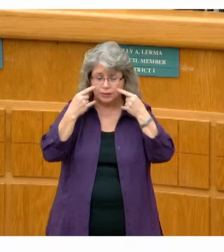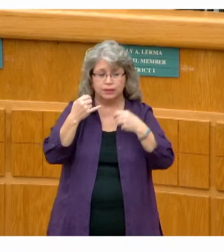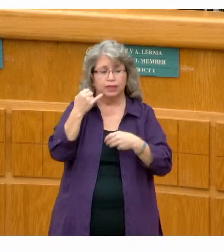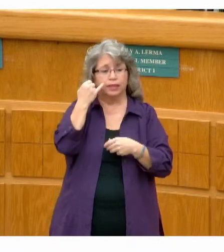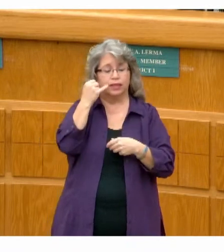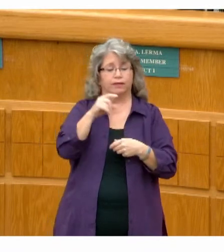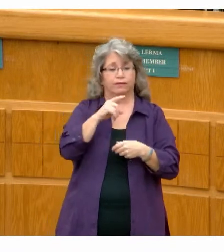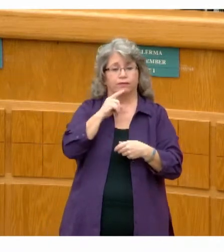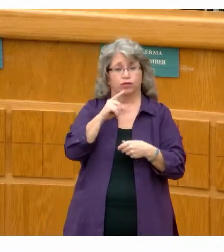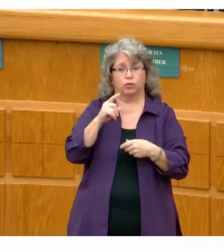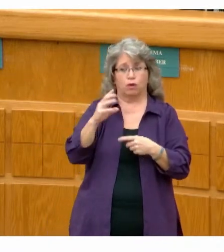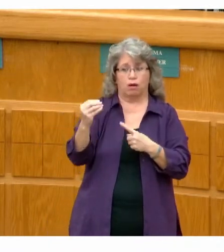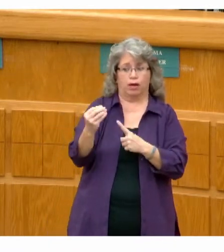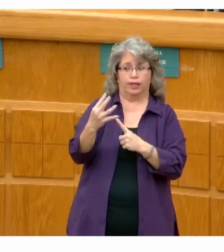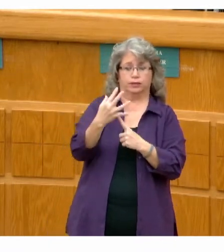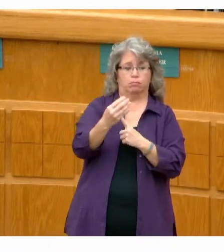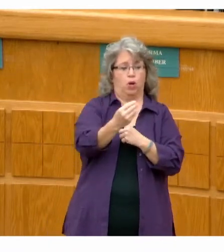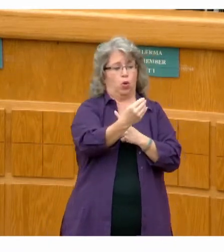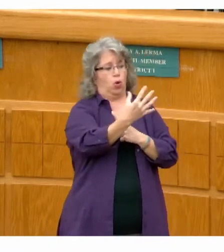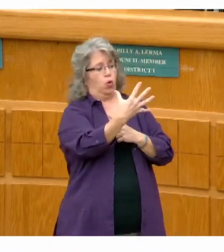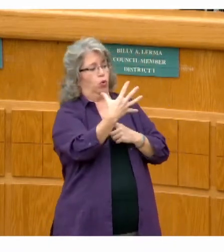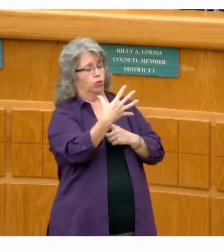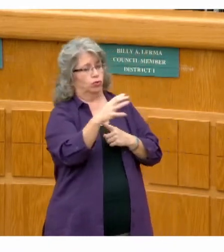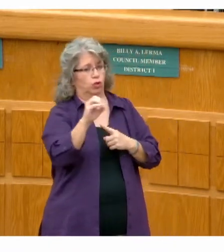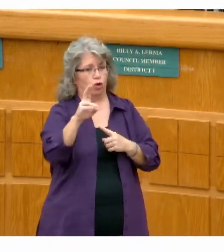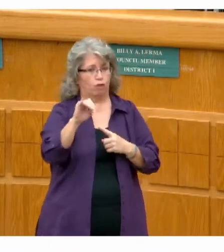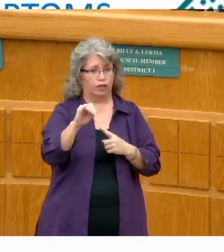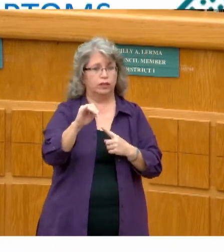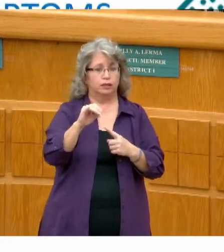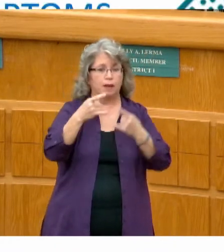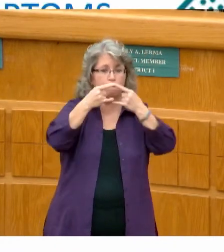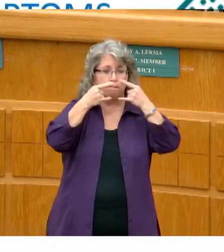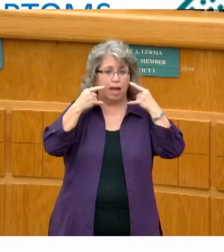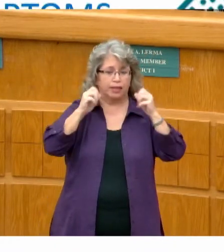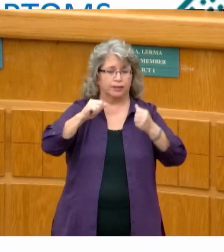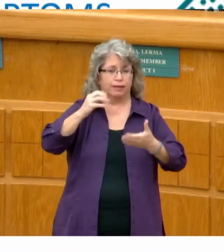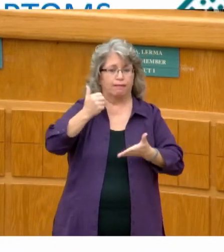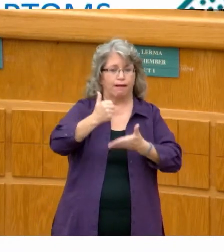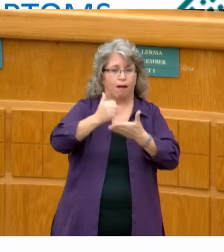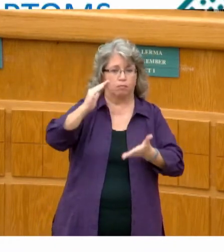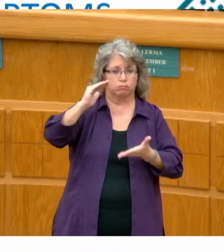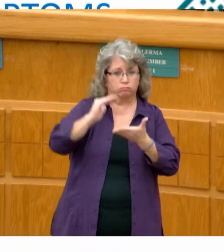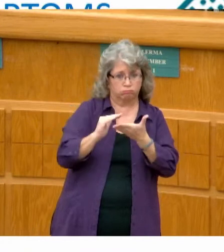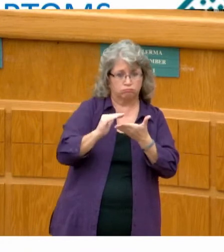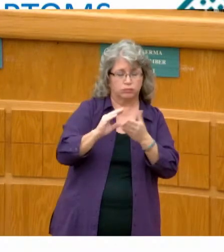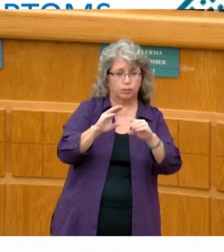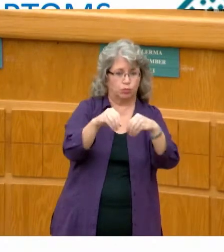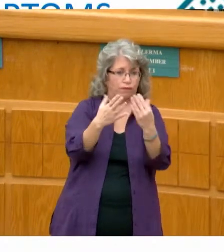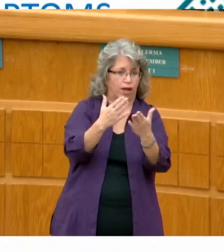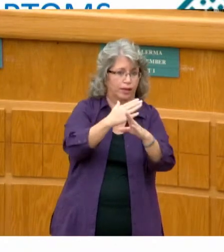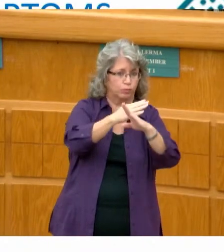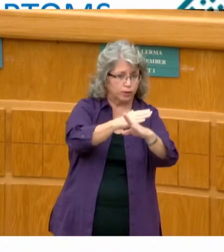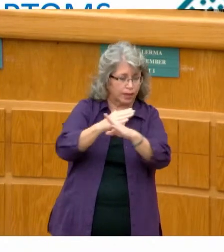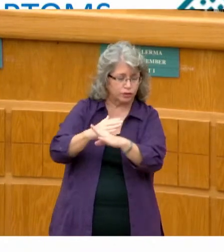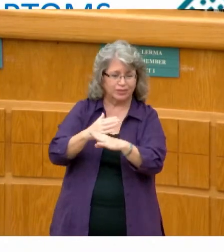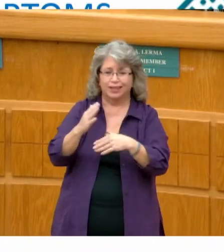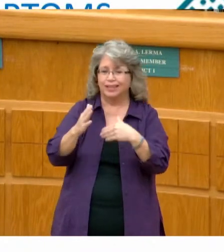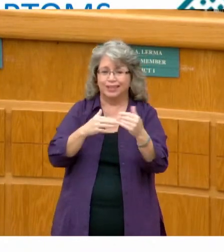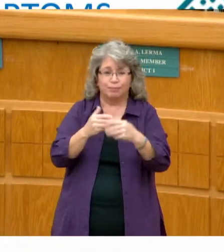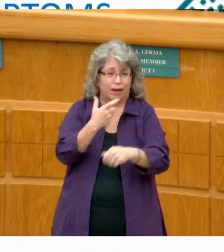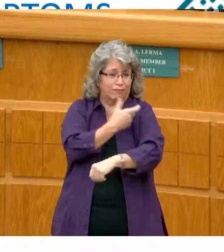mask helps to slow it down if you're around that virus. And it provides you protection against infection, regardless of whether you're vaxxed or